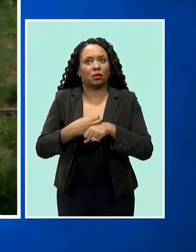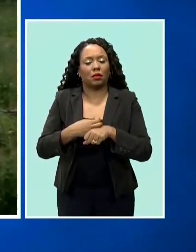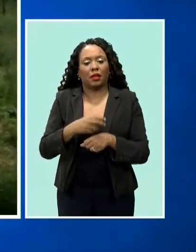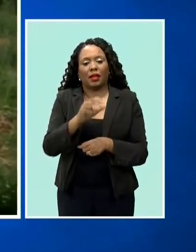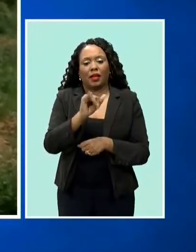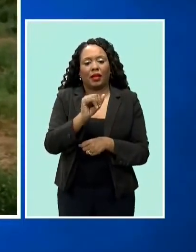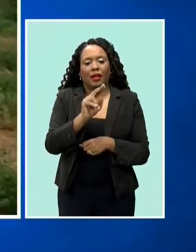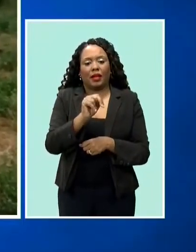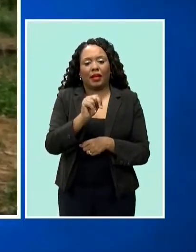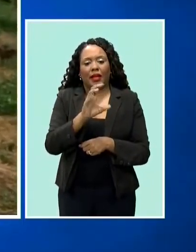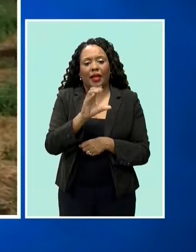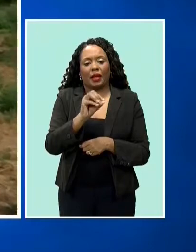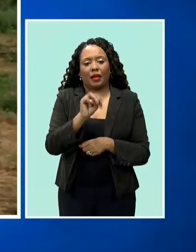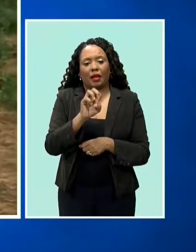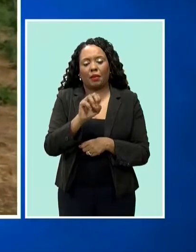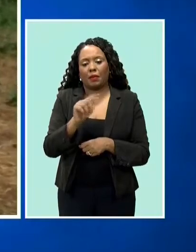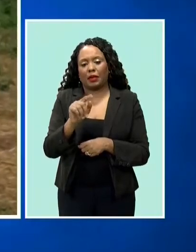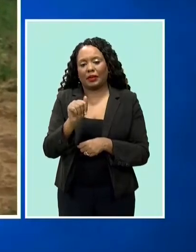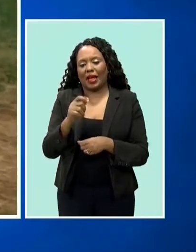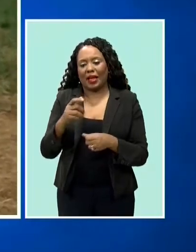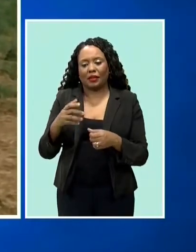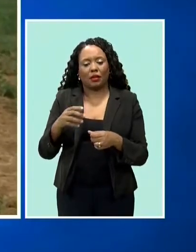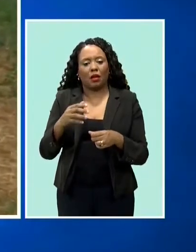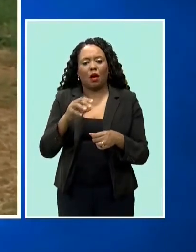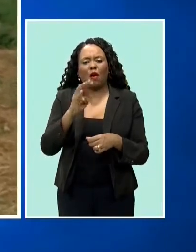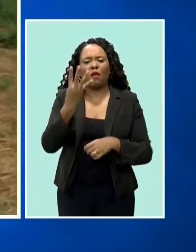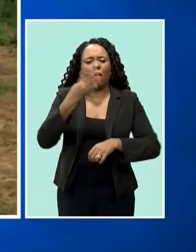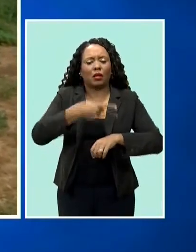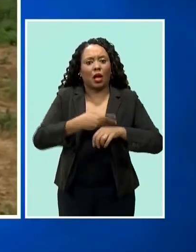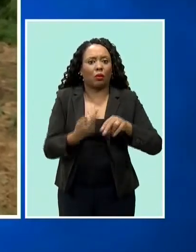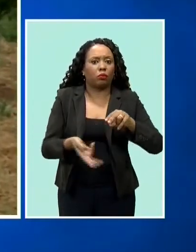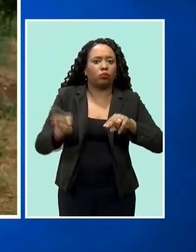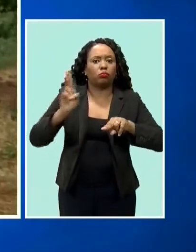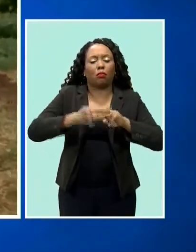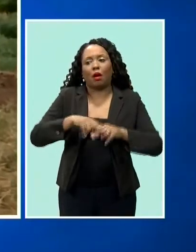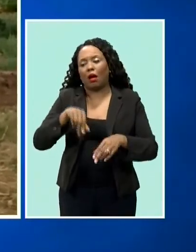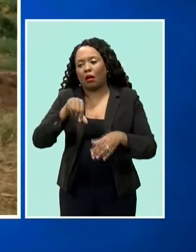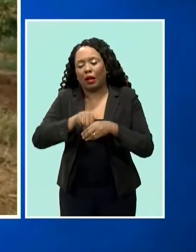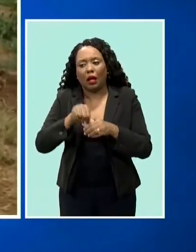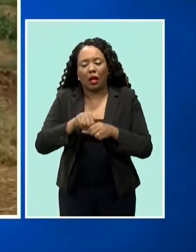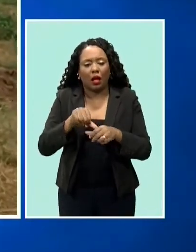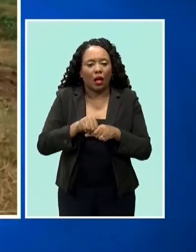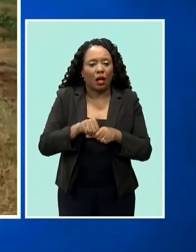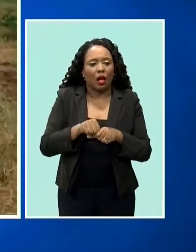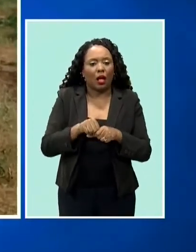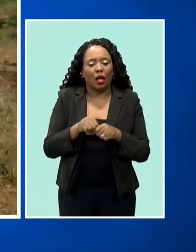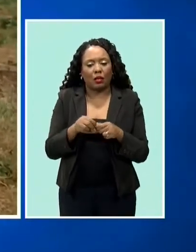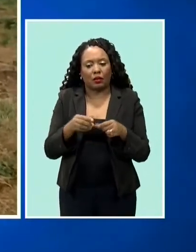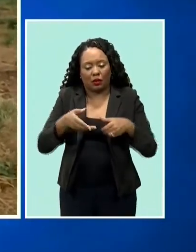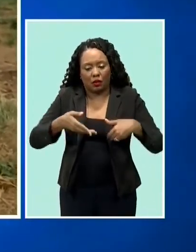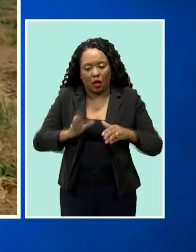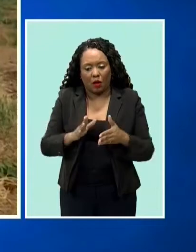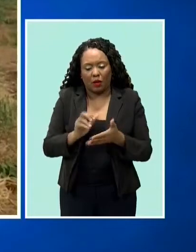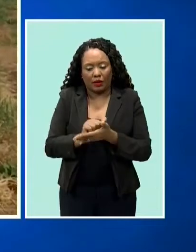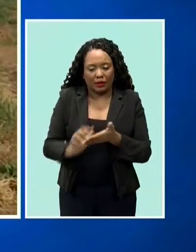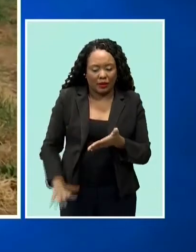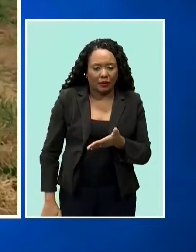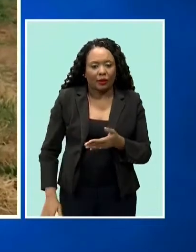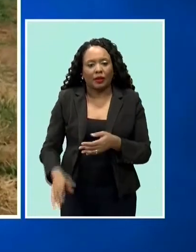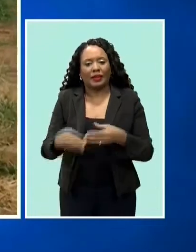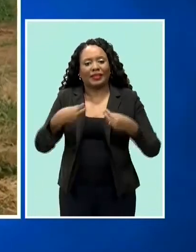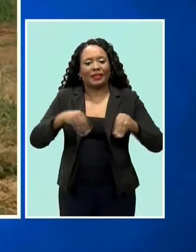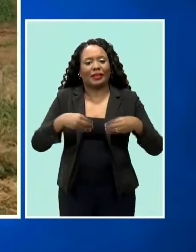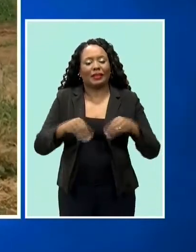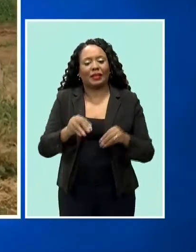tax quadrupled, their social security payments went up, their diesel subsidy was eliminated, and the sales tax they paid on